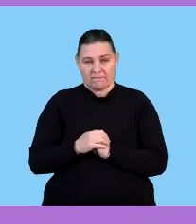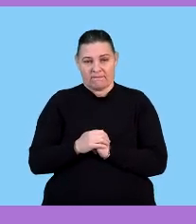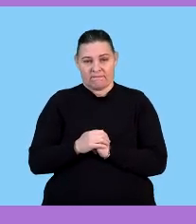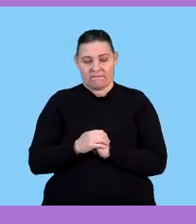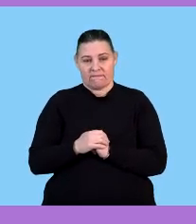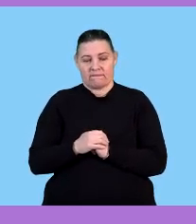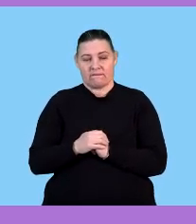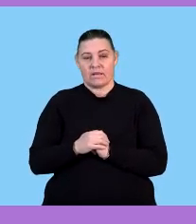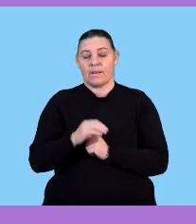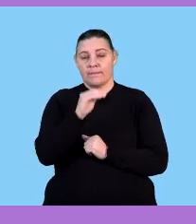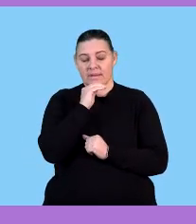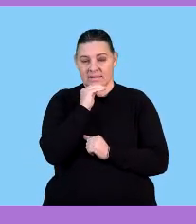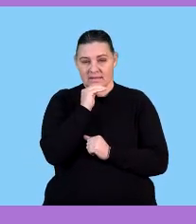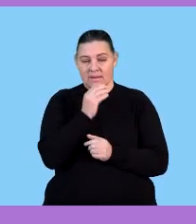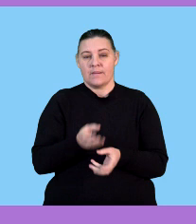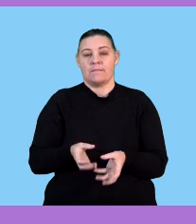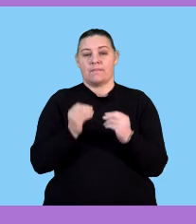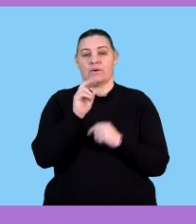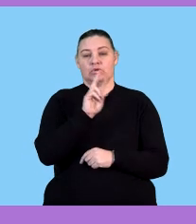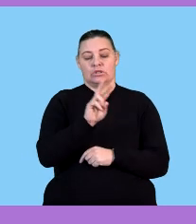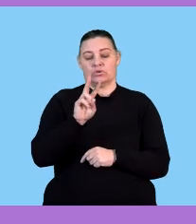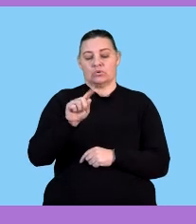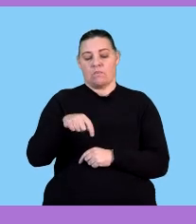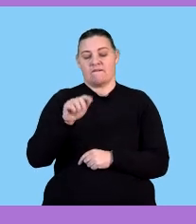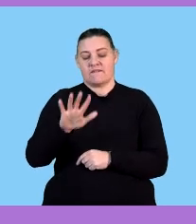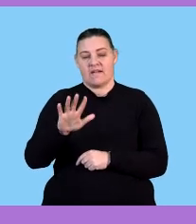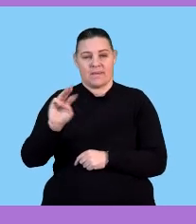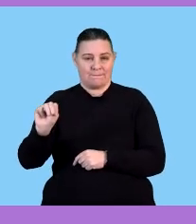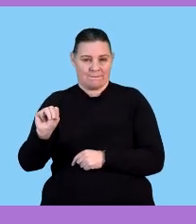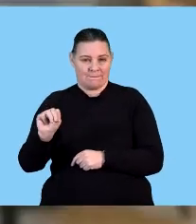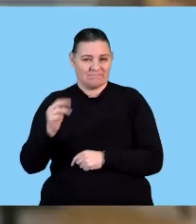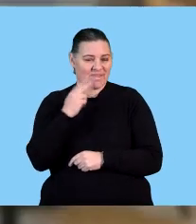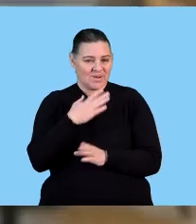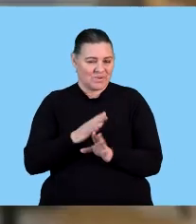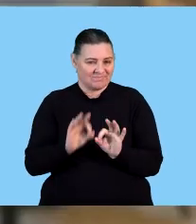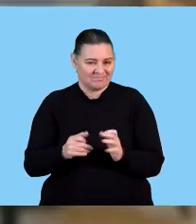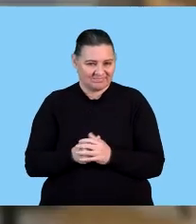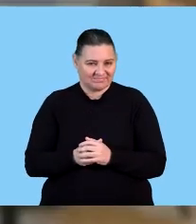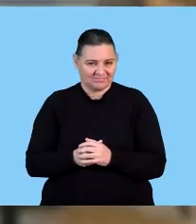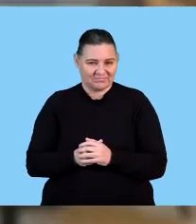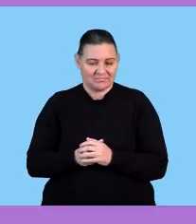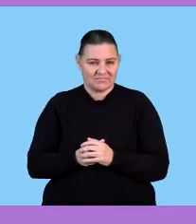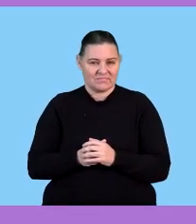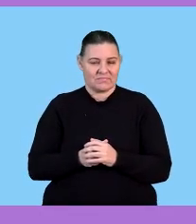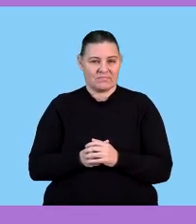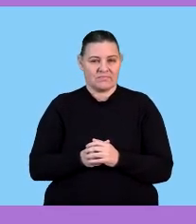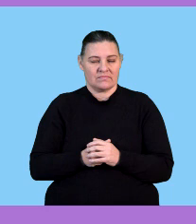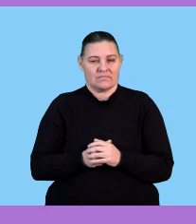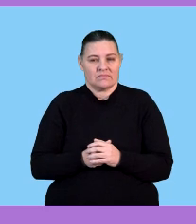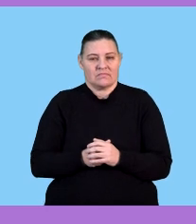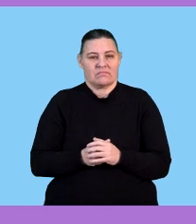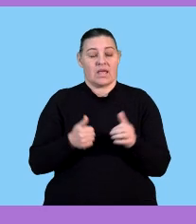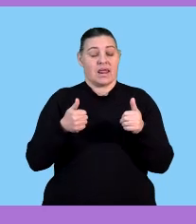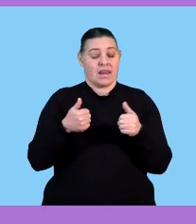by 100, we end up with 22.5 meters. Nice work. All right, let's carry on.